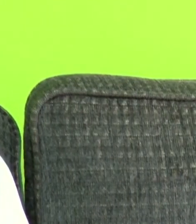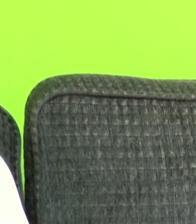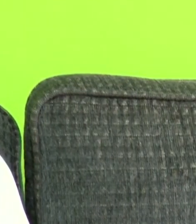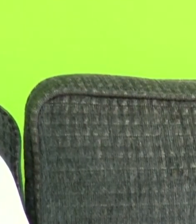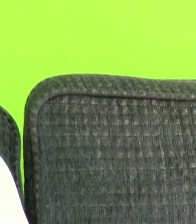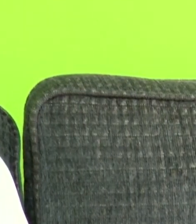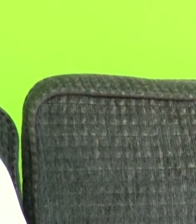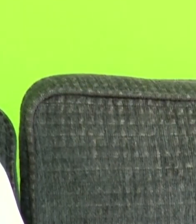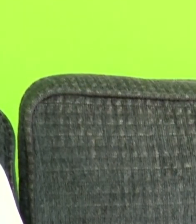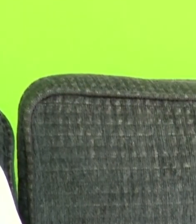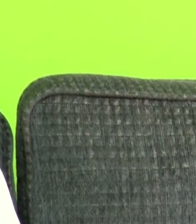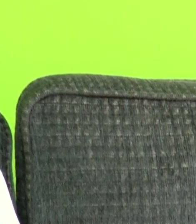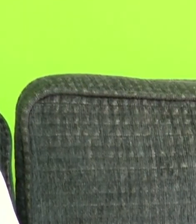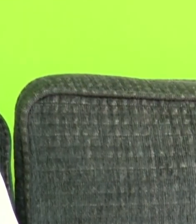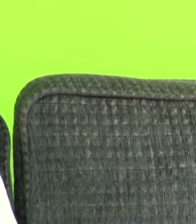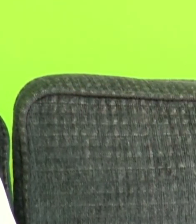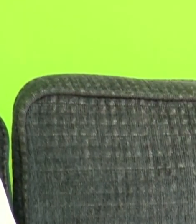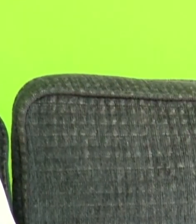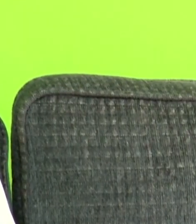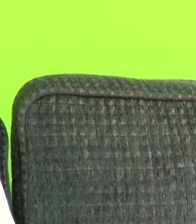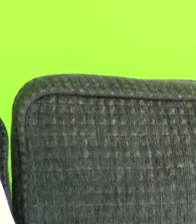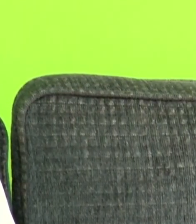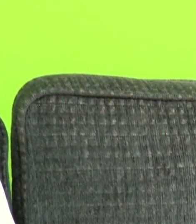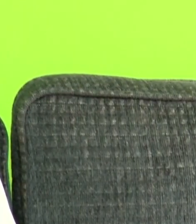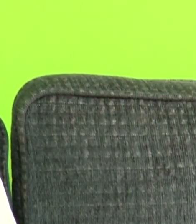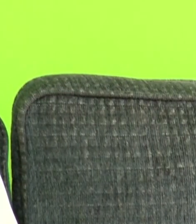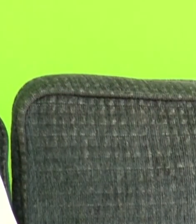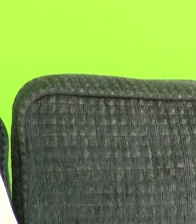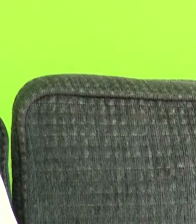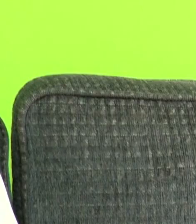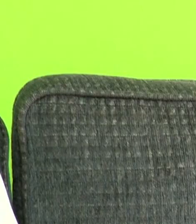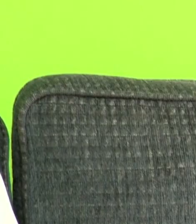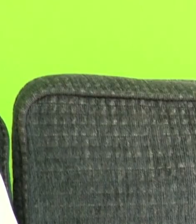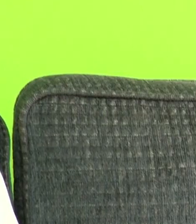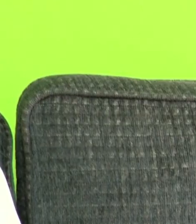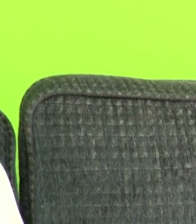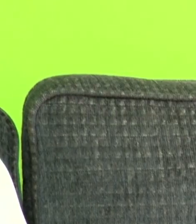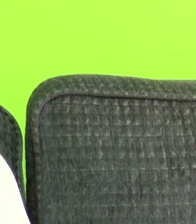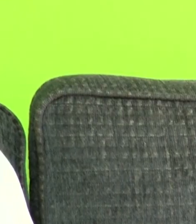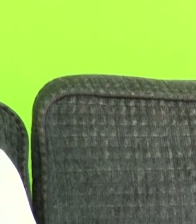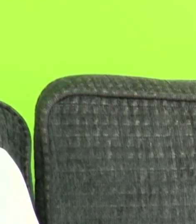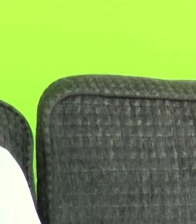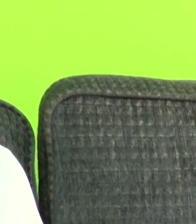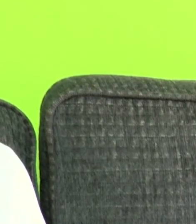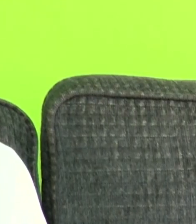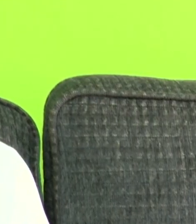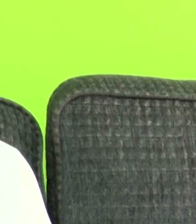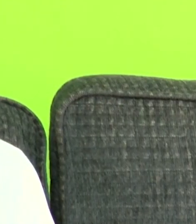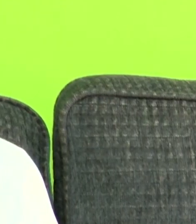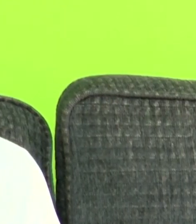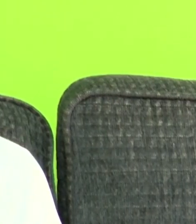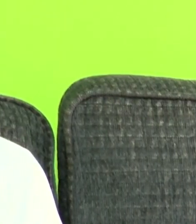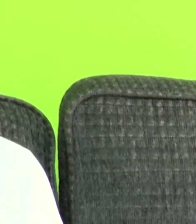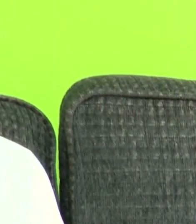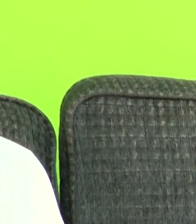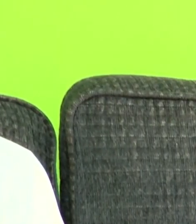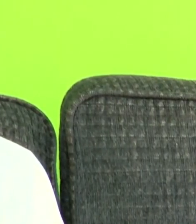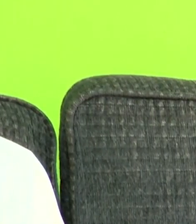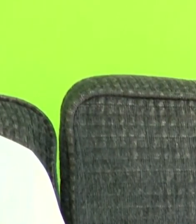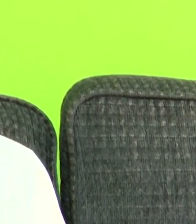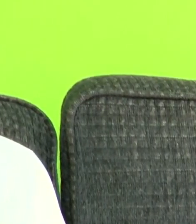to the Barbadian public that the registration forms will be available from Roslyn Shopping Bar from the 1st of